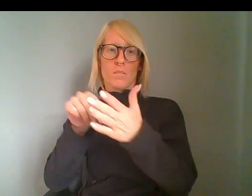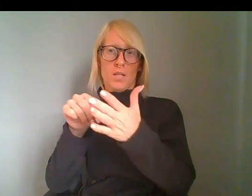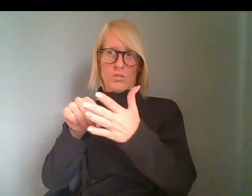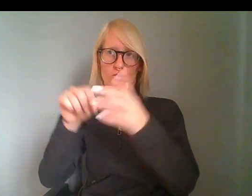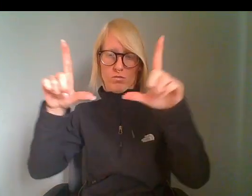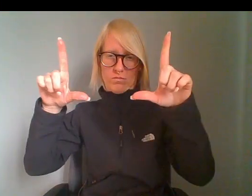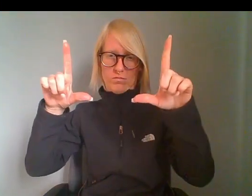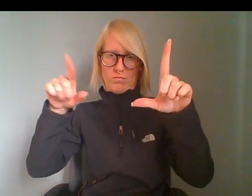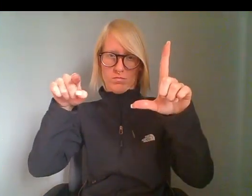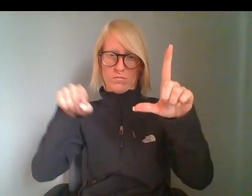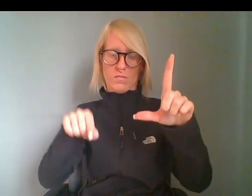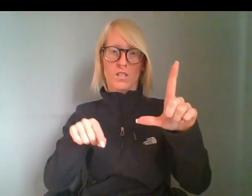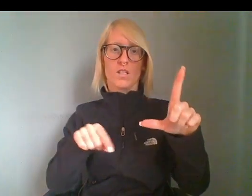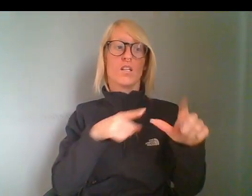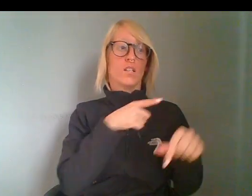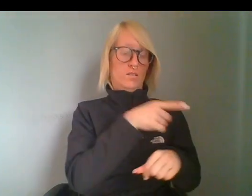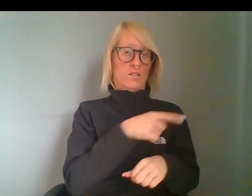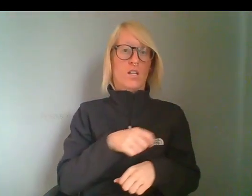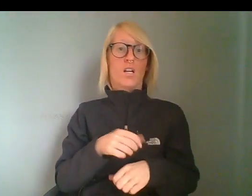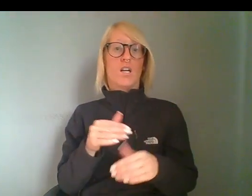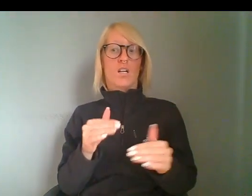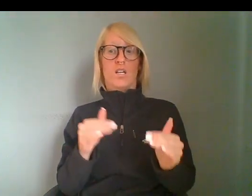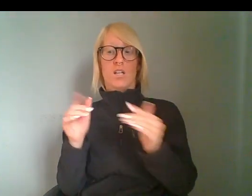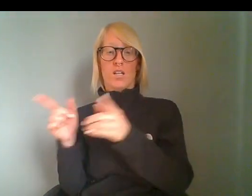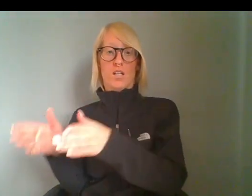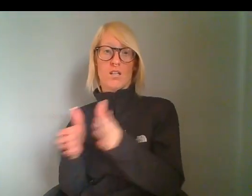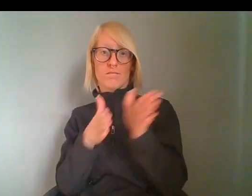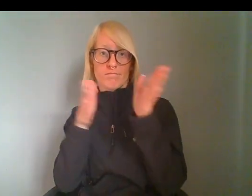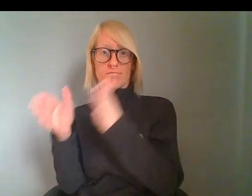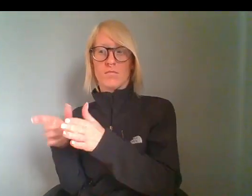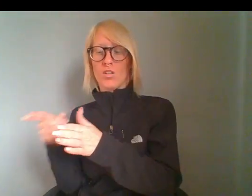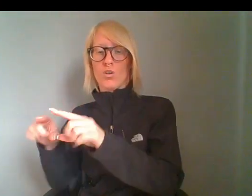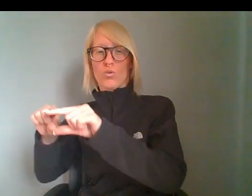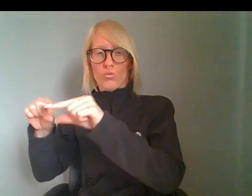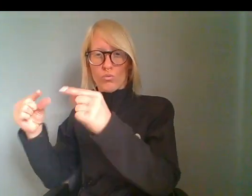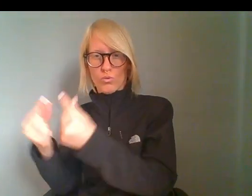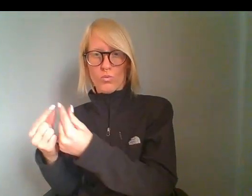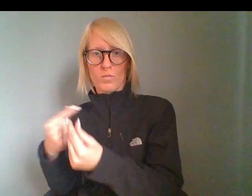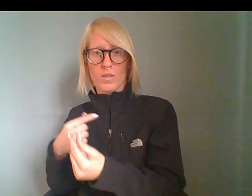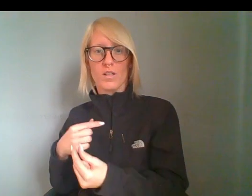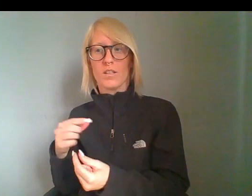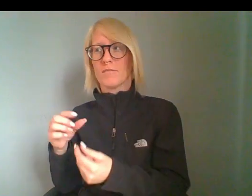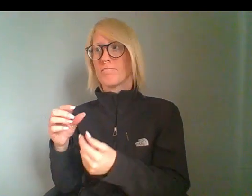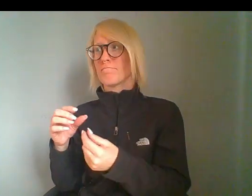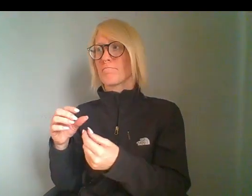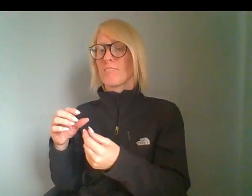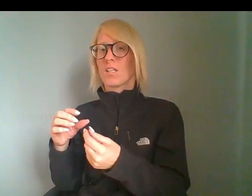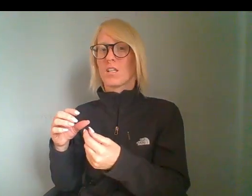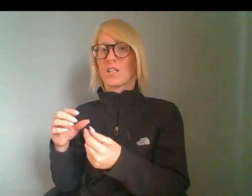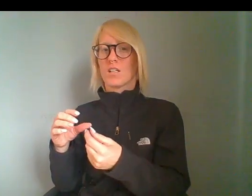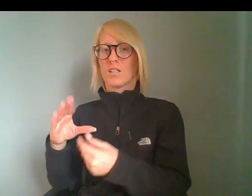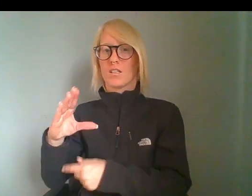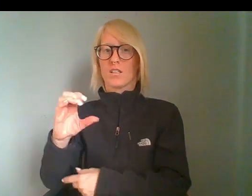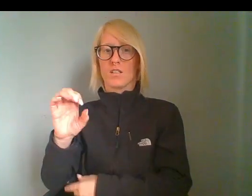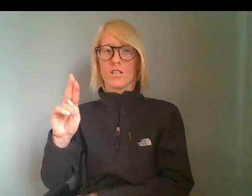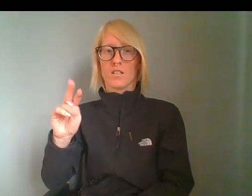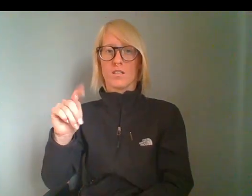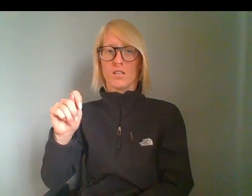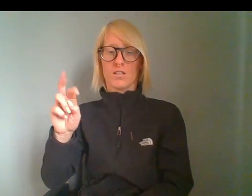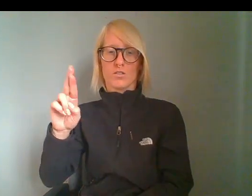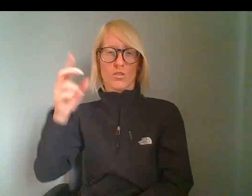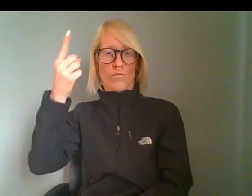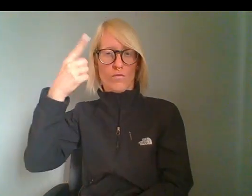What I like about groups, and I say check out Center for Women, I think they have a good group on Facebook, is I think they're good for